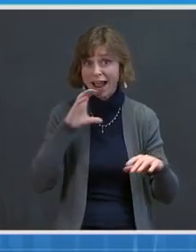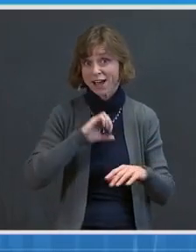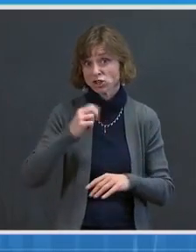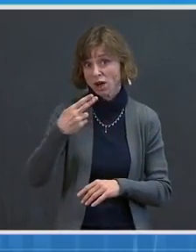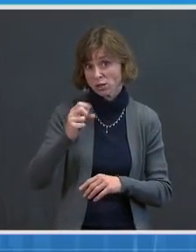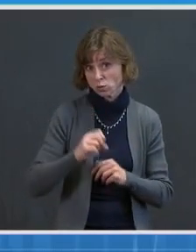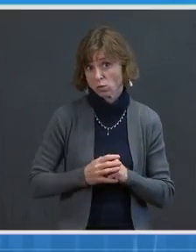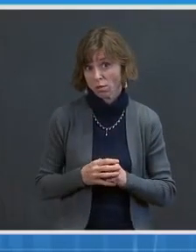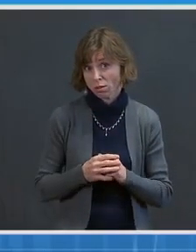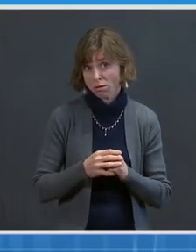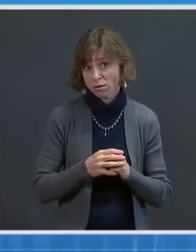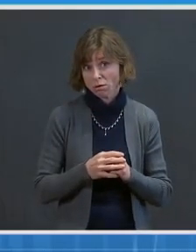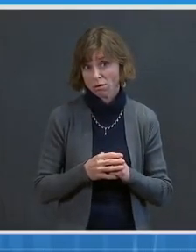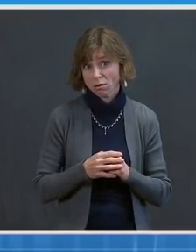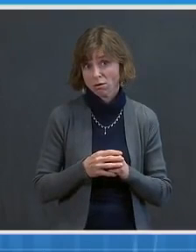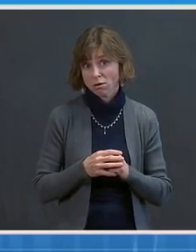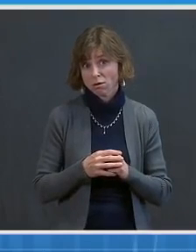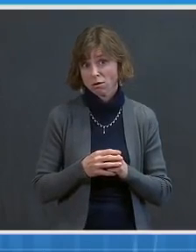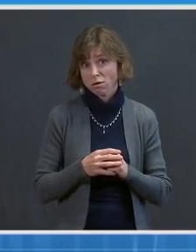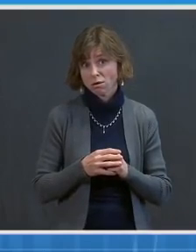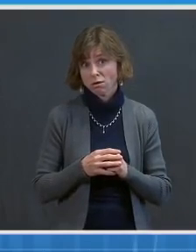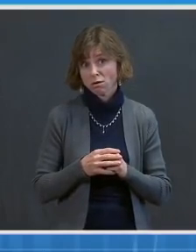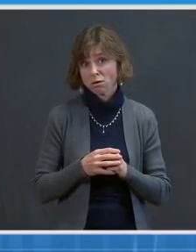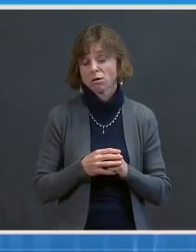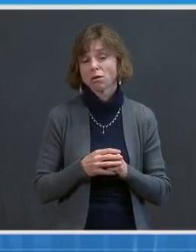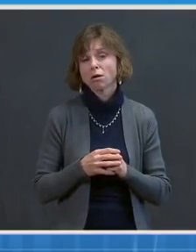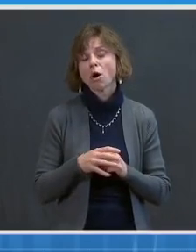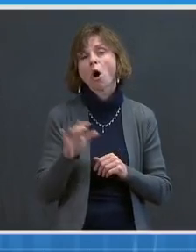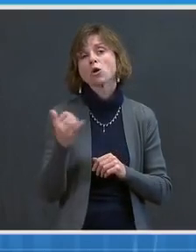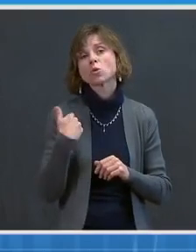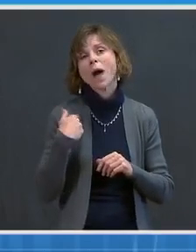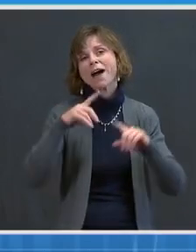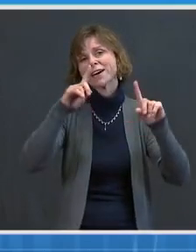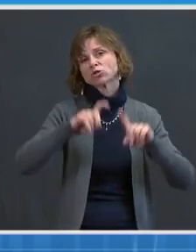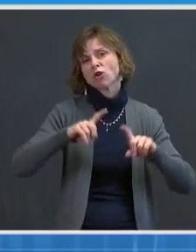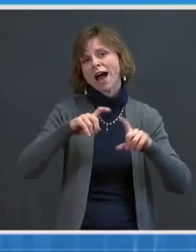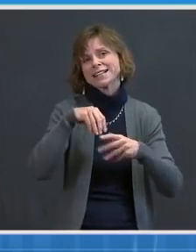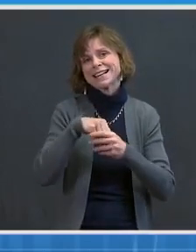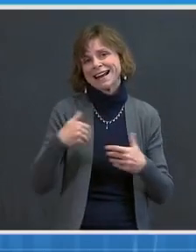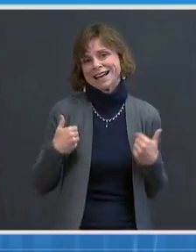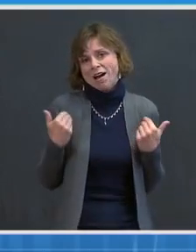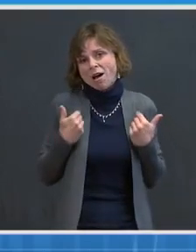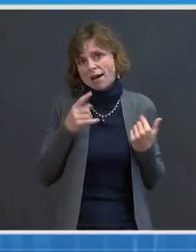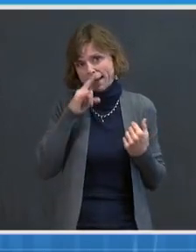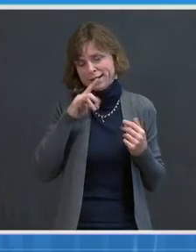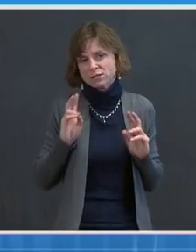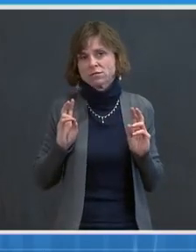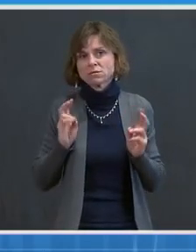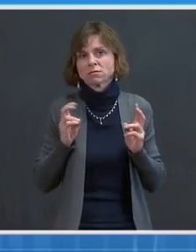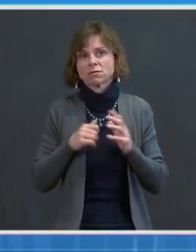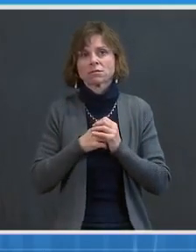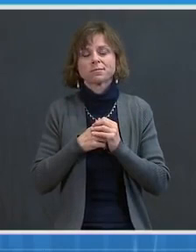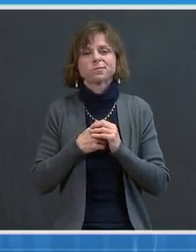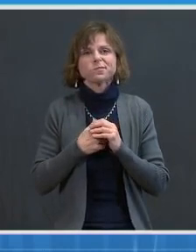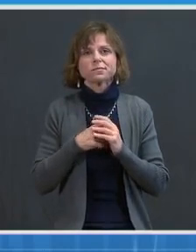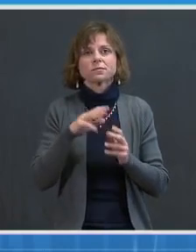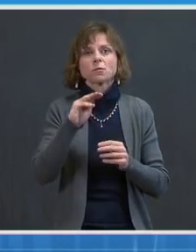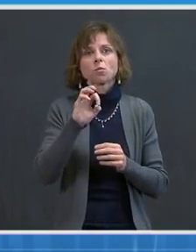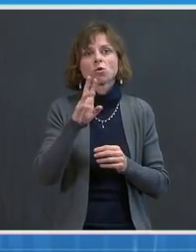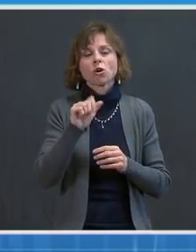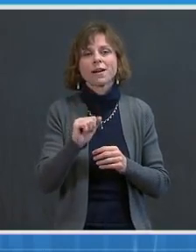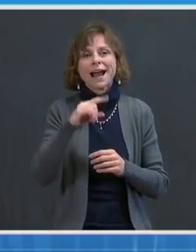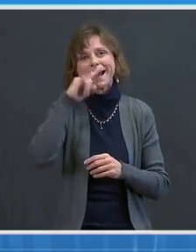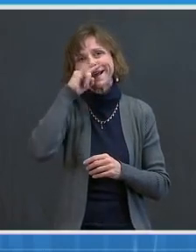age. Now, there are also trials in younger children which will follow, referred to, for example, as the Moderna Kid